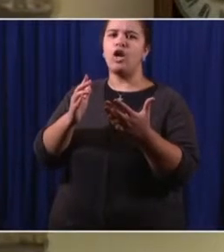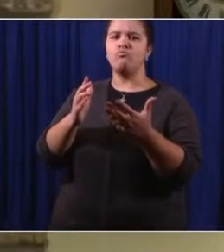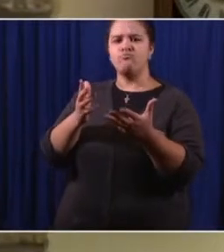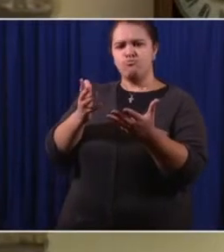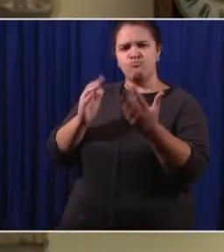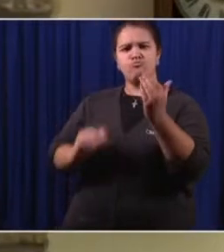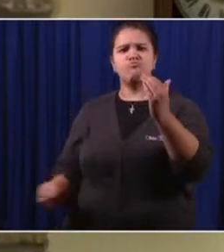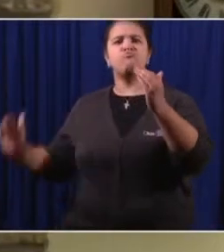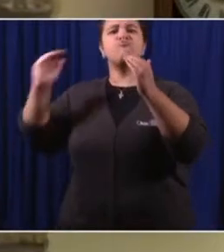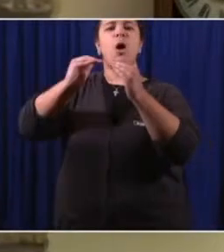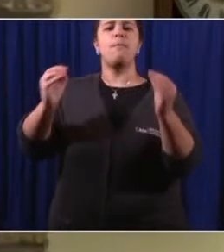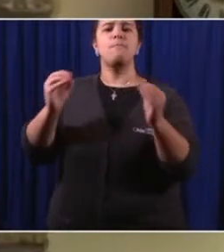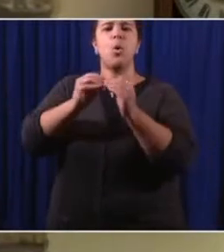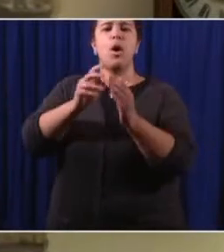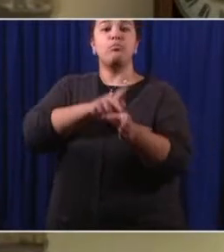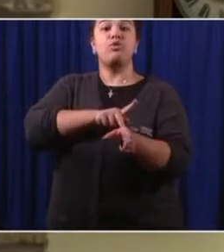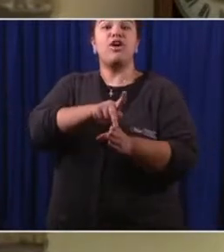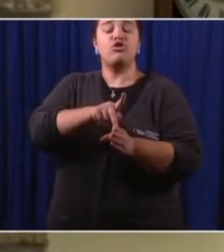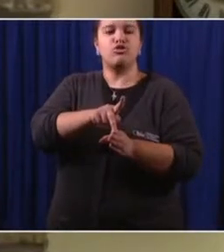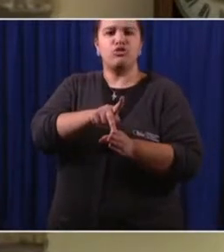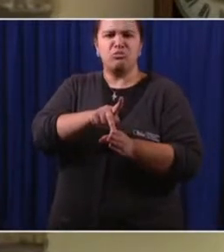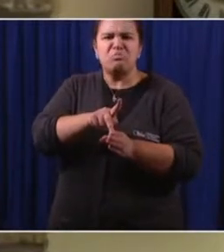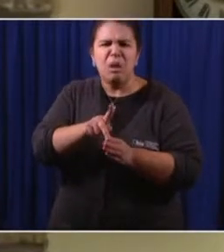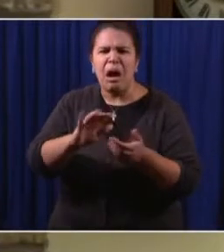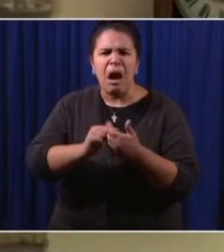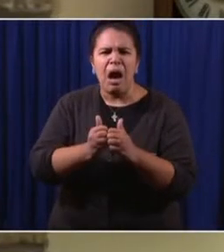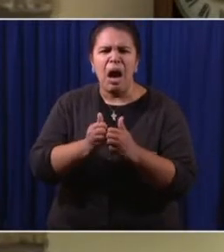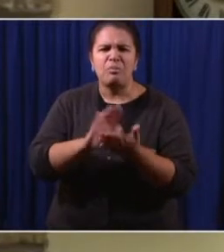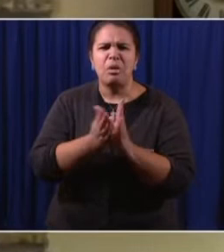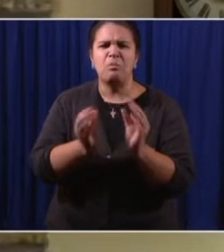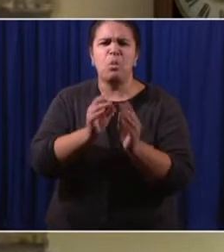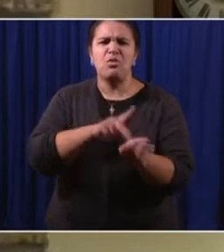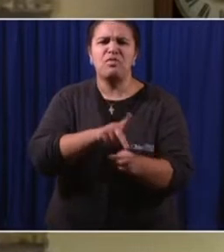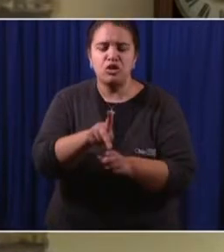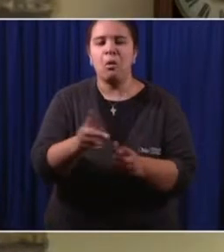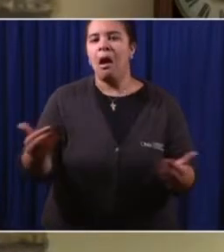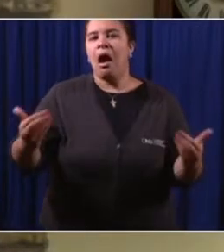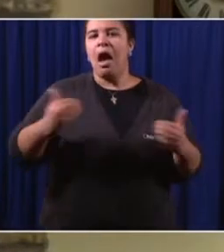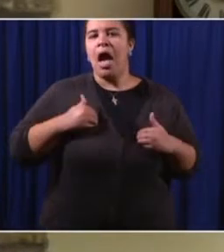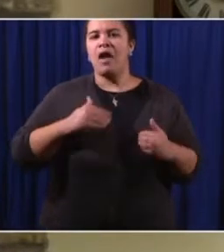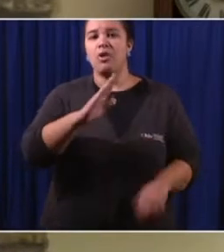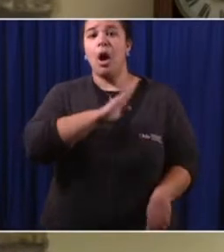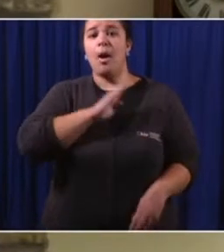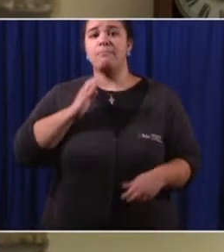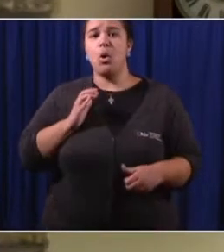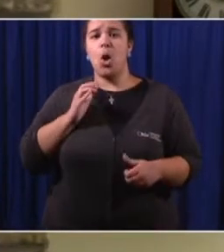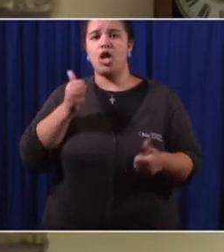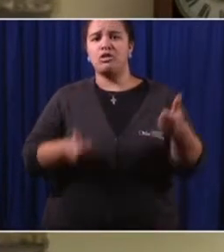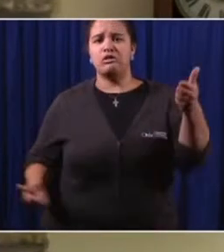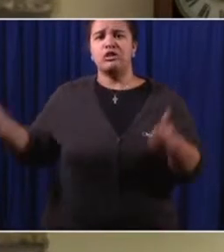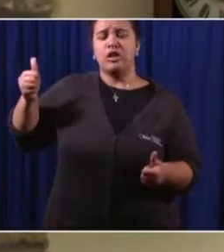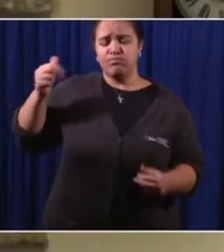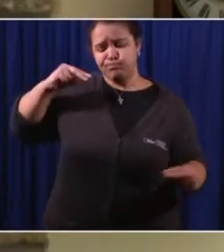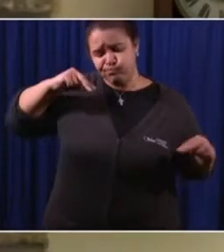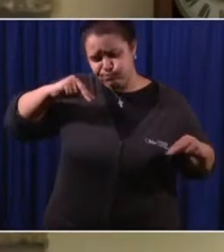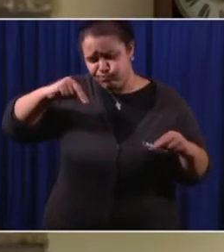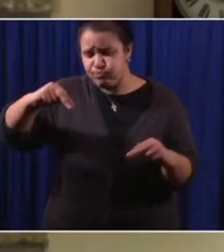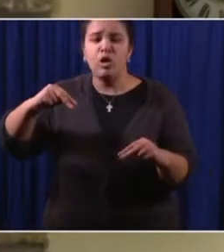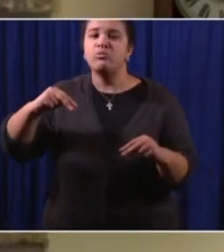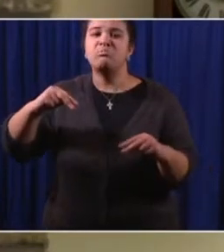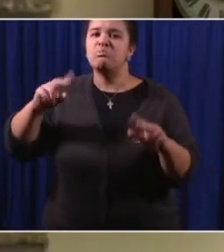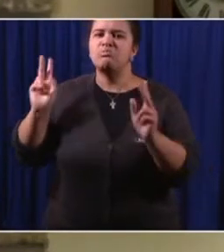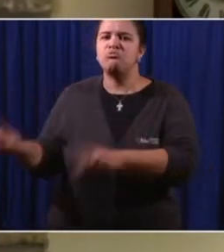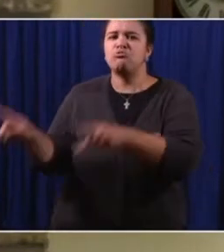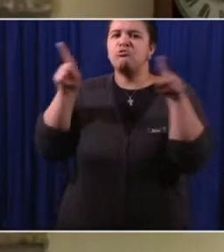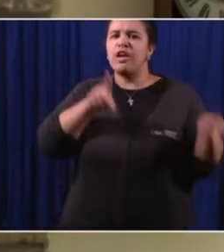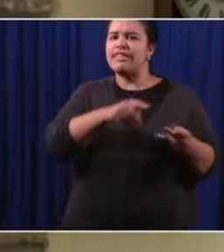means there'll be a board, an oversight board, just like for a nurse, just like for a doctor. I think that's